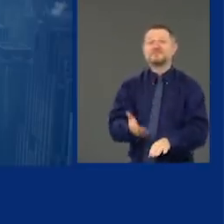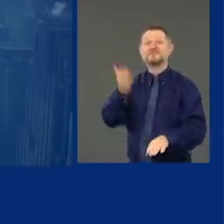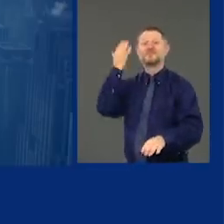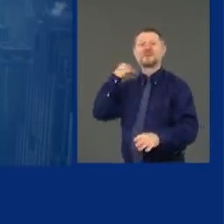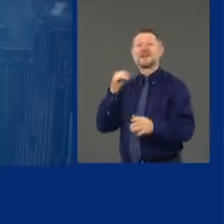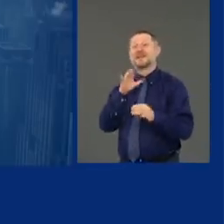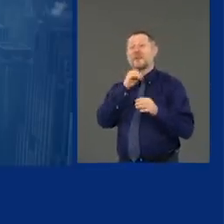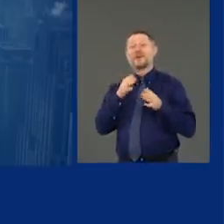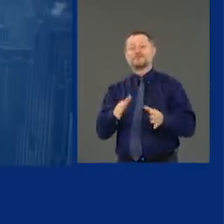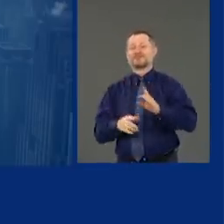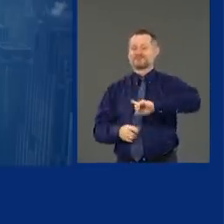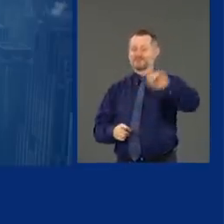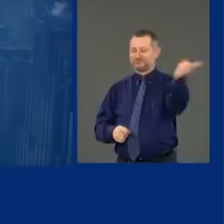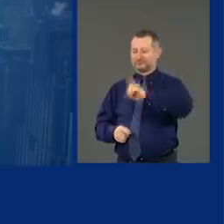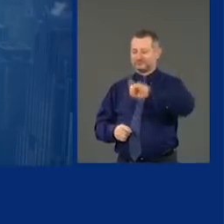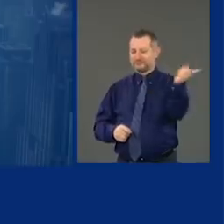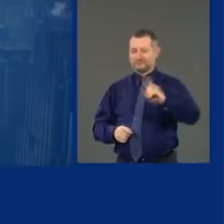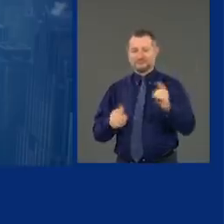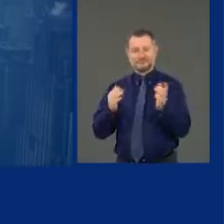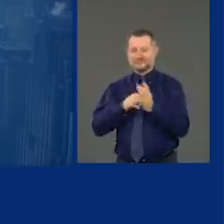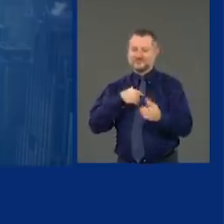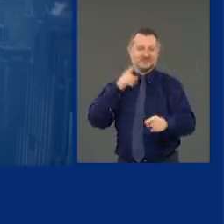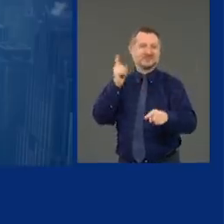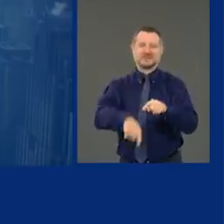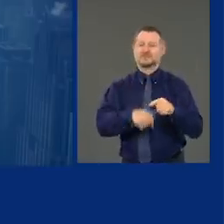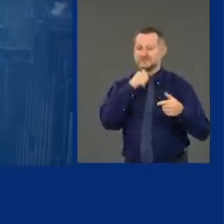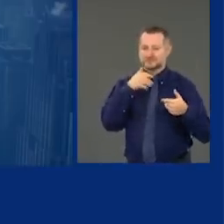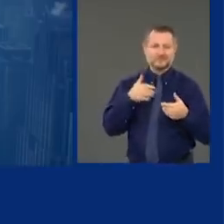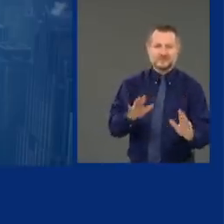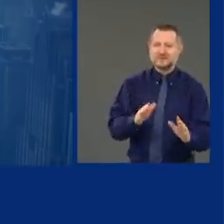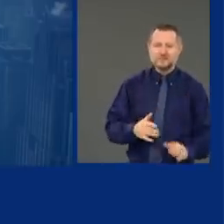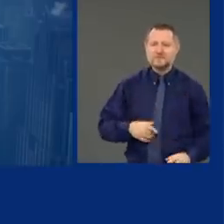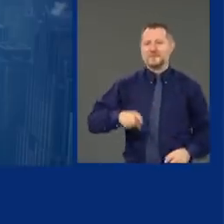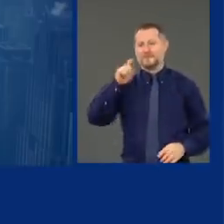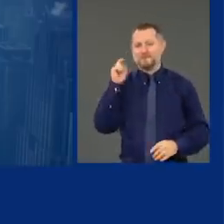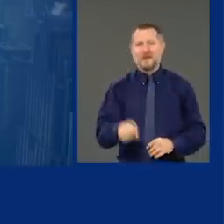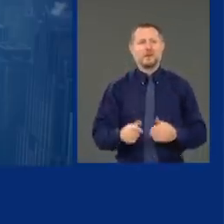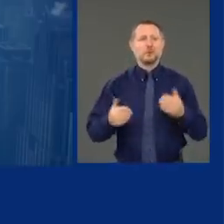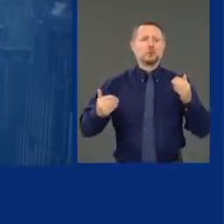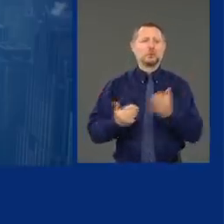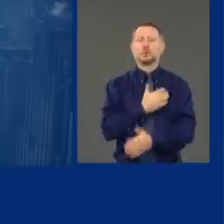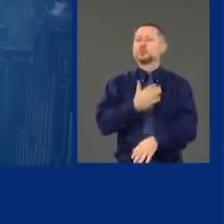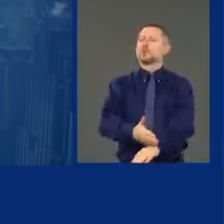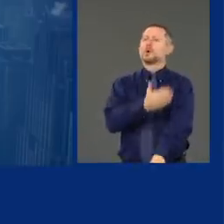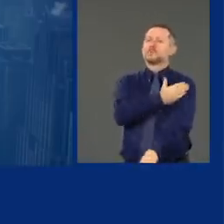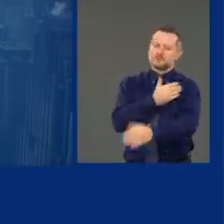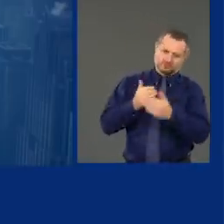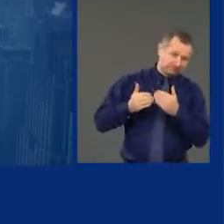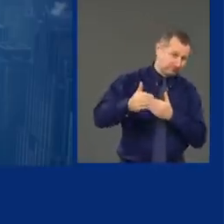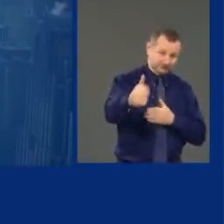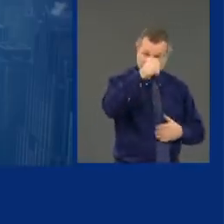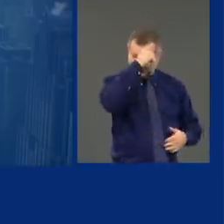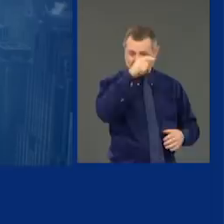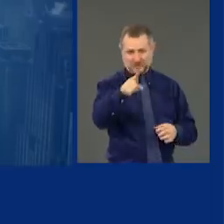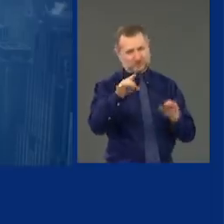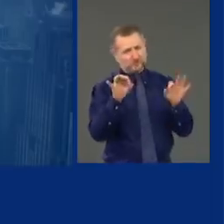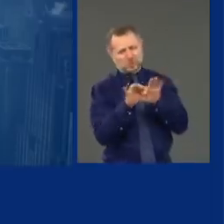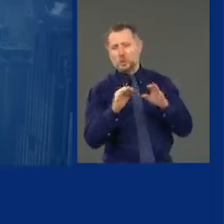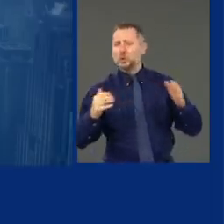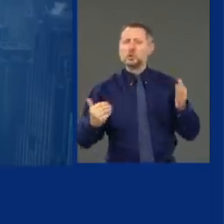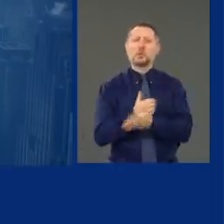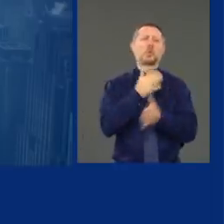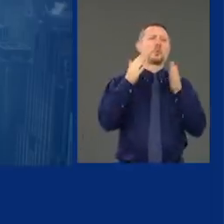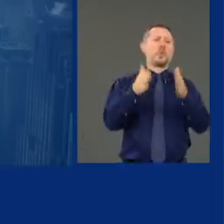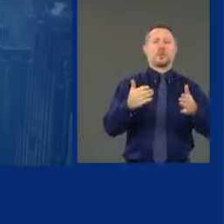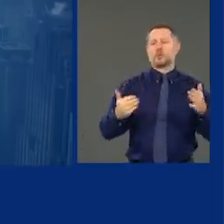were. There's no going back in life. It's about going forward and finding a new normal with new